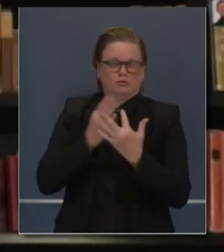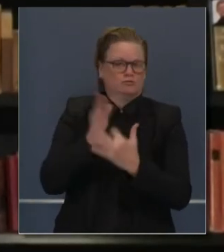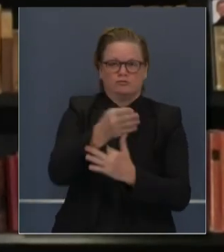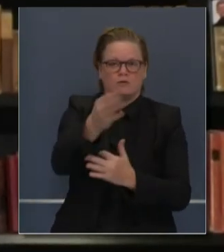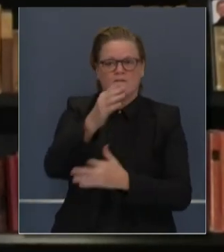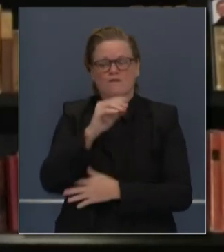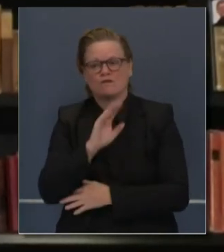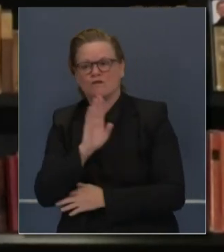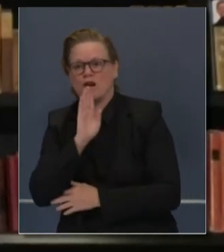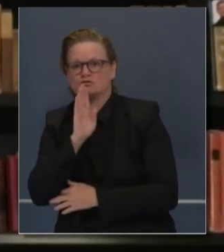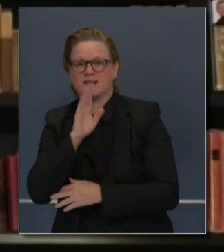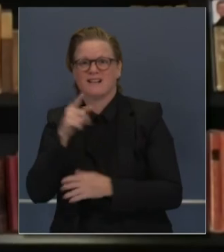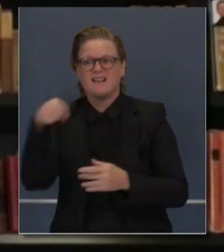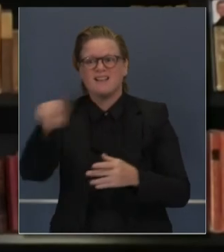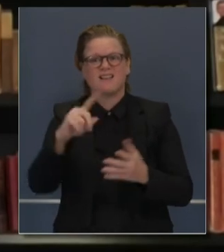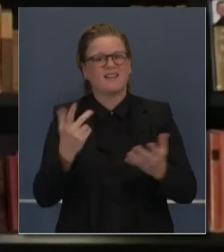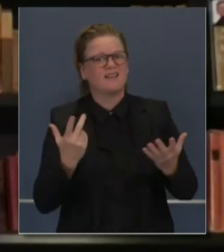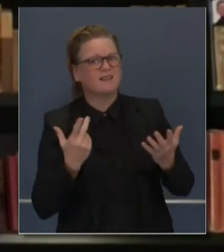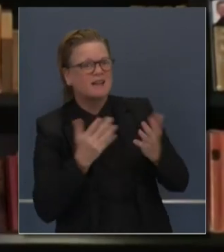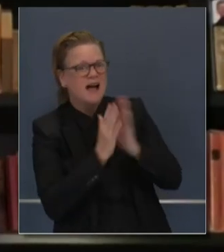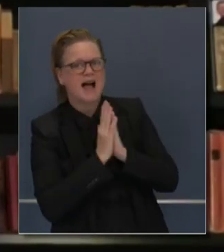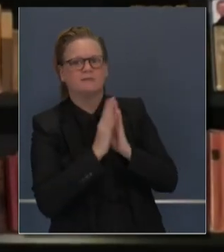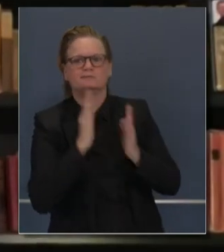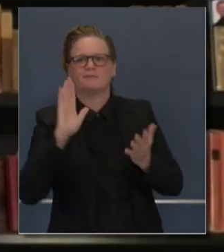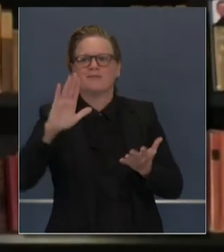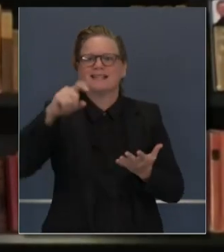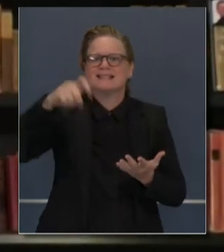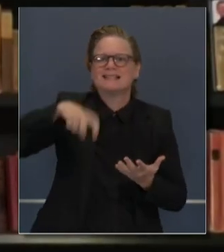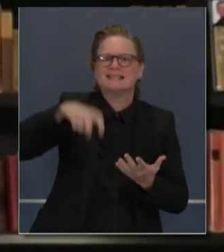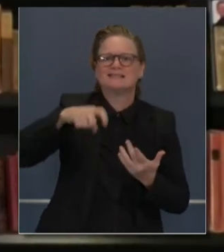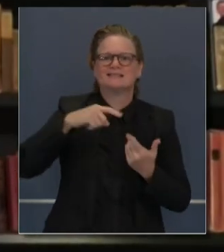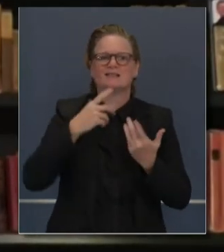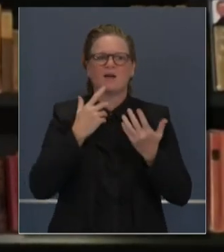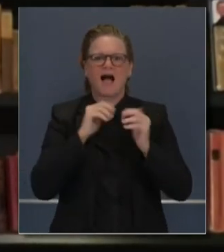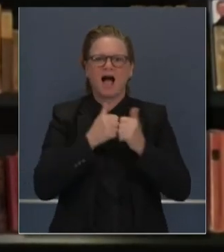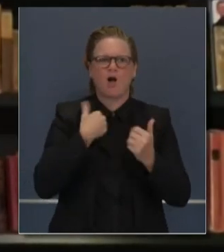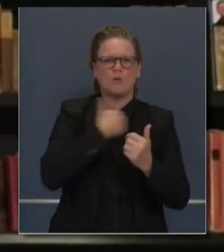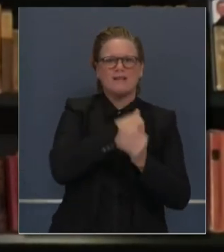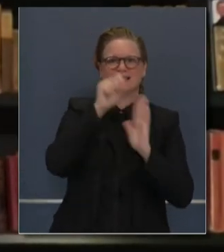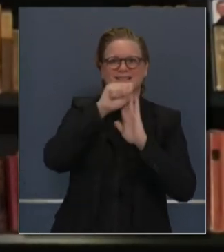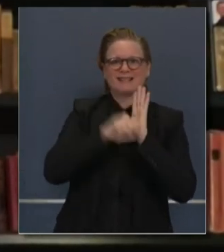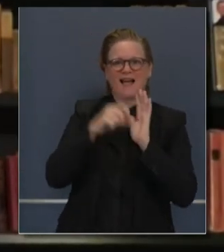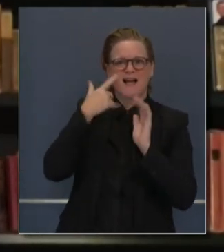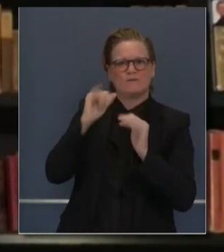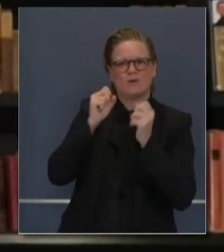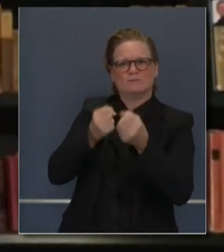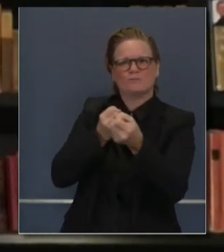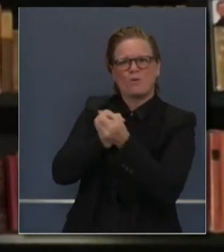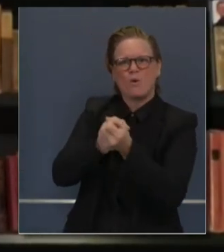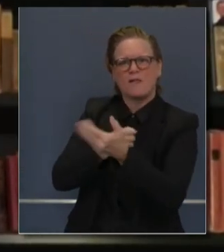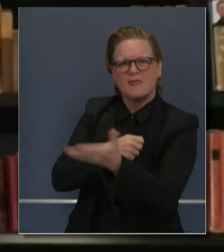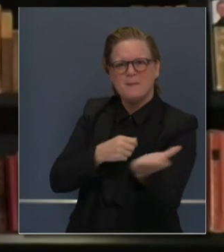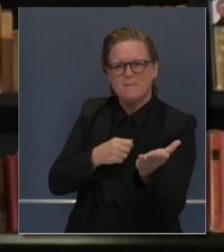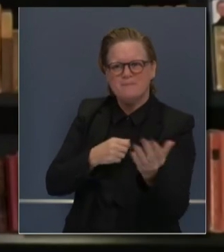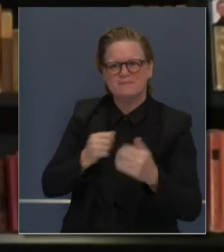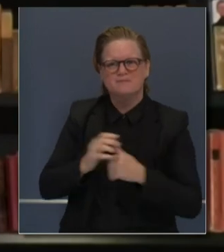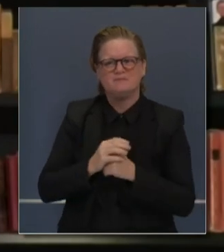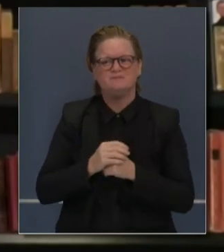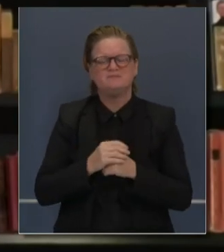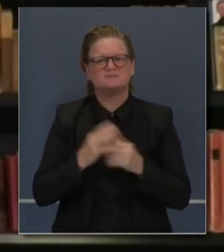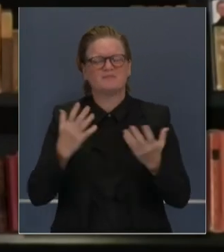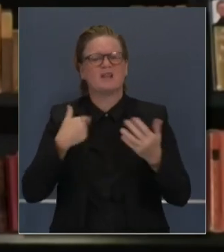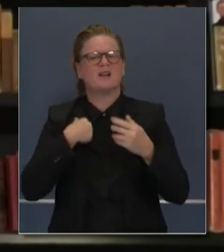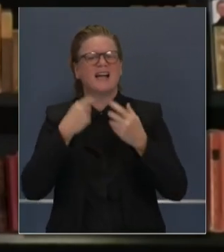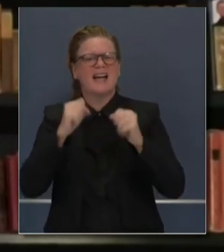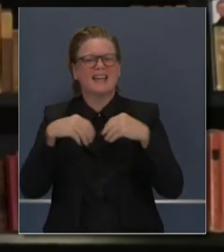and pursue waivers as appropriate. But perhaps you can fill in the blanks to more specific examples that you